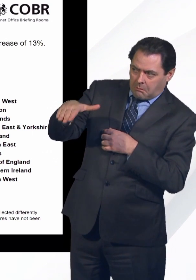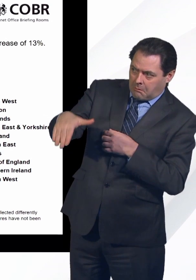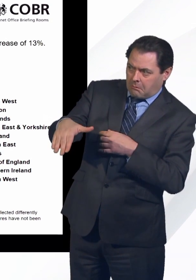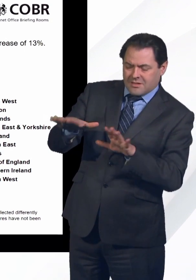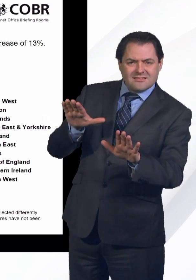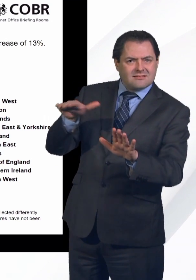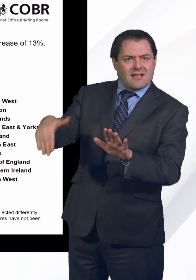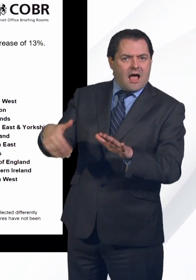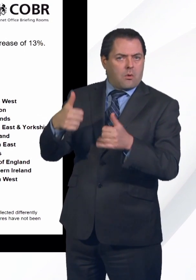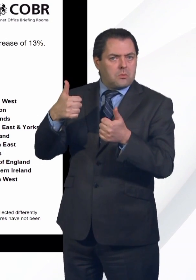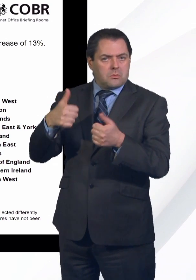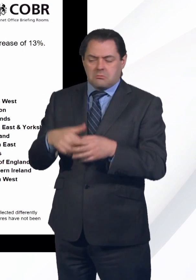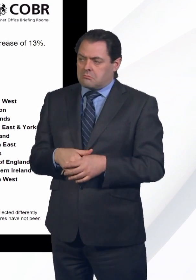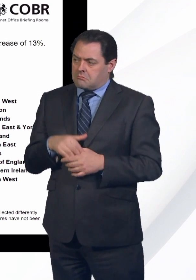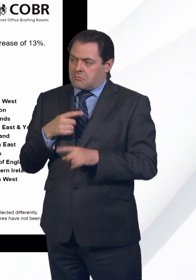This is good news.